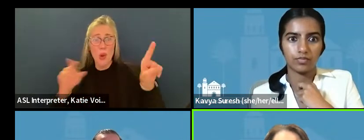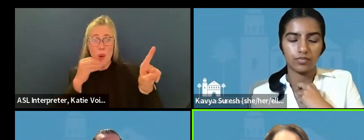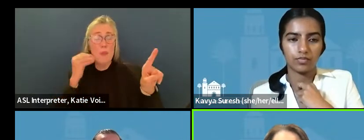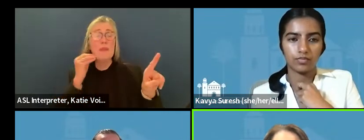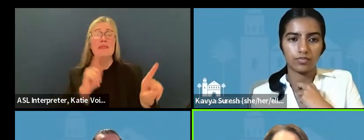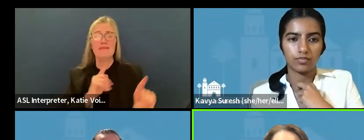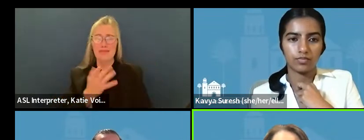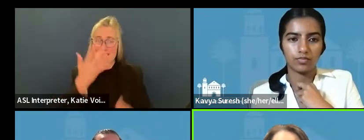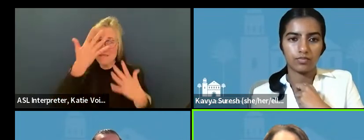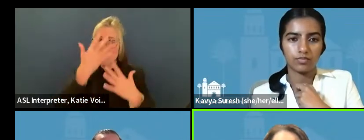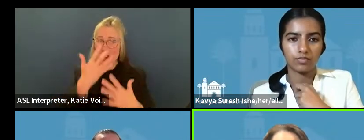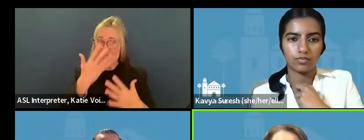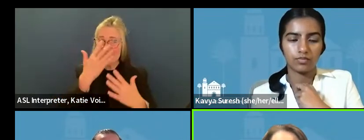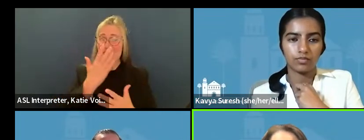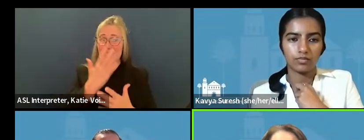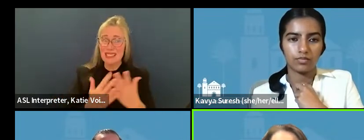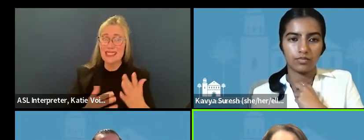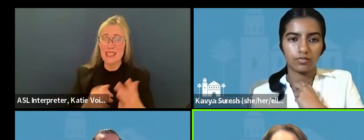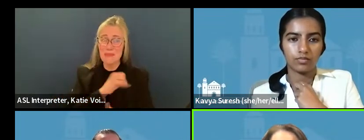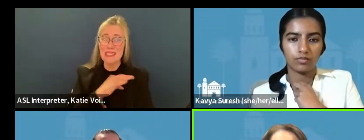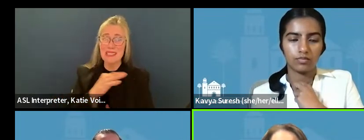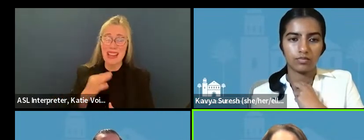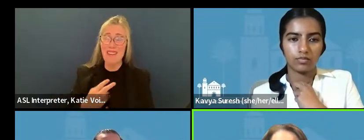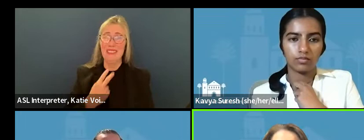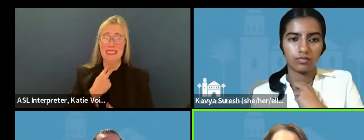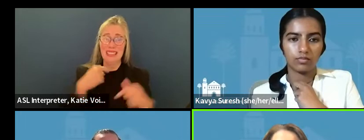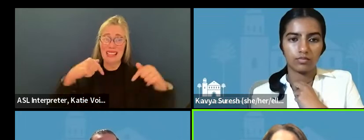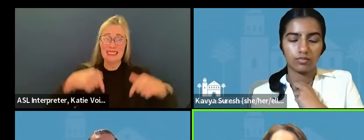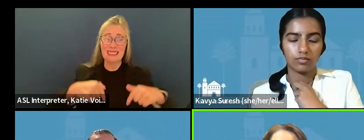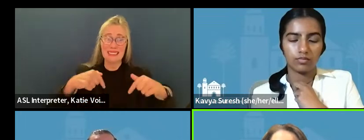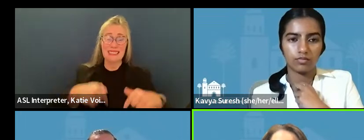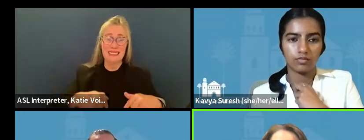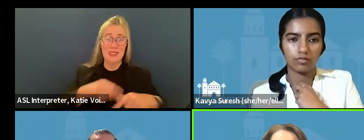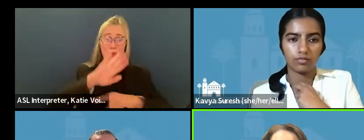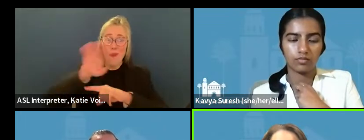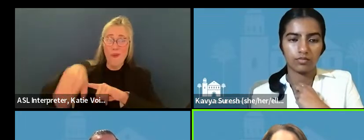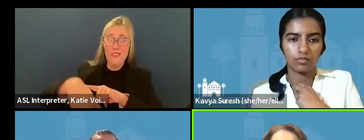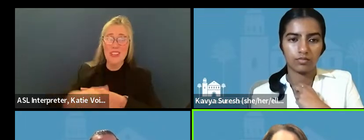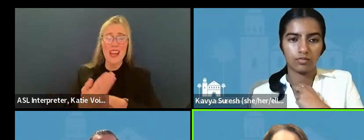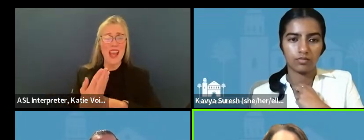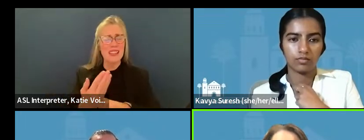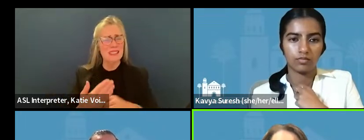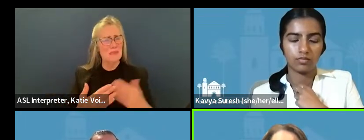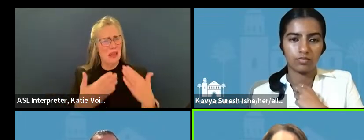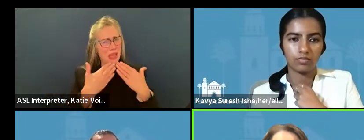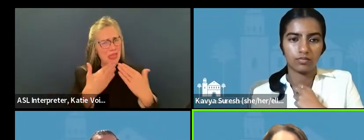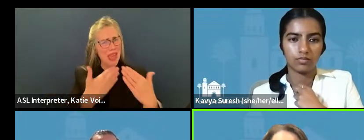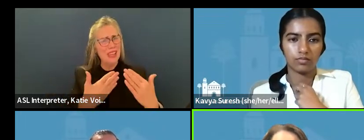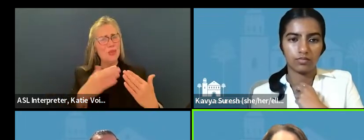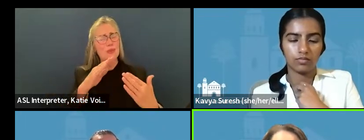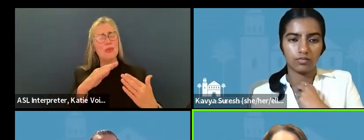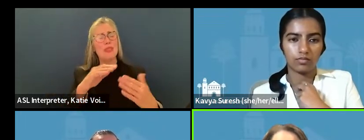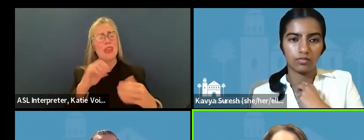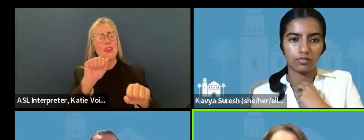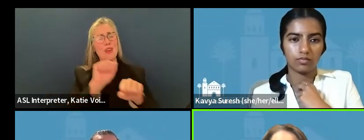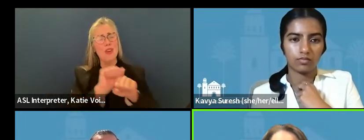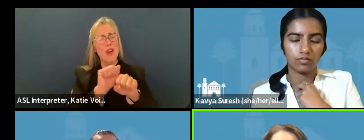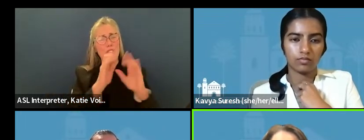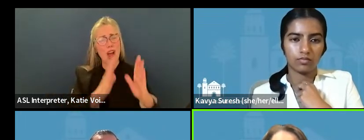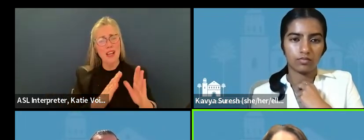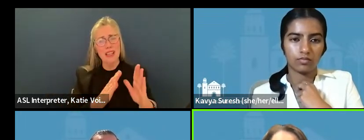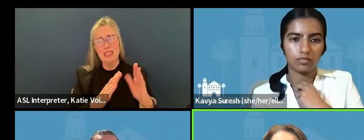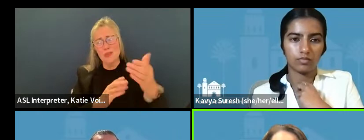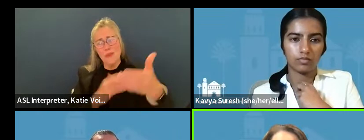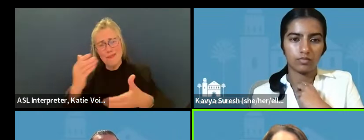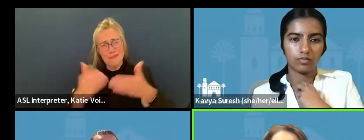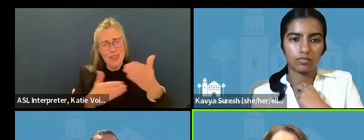staff stranded overnight, and I want to thank those of their colleagues who helped to put them up for the night, as well as those who